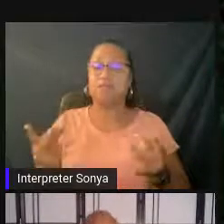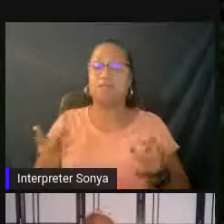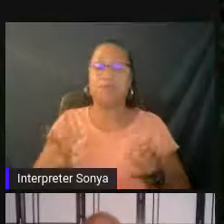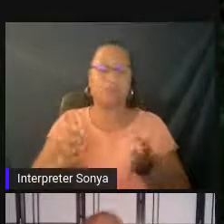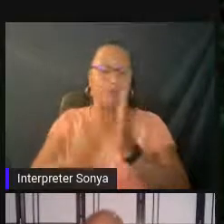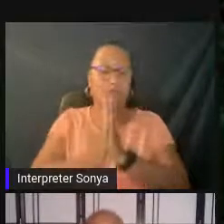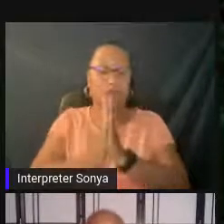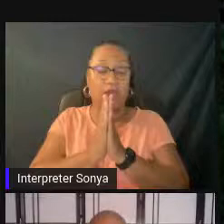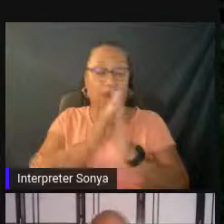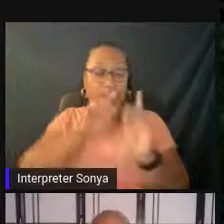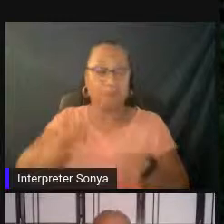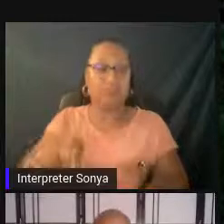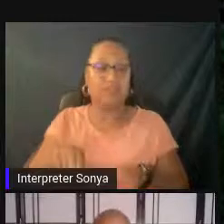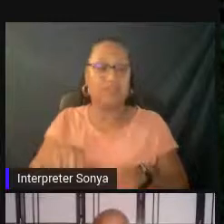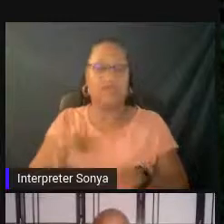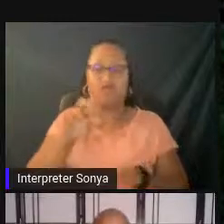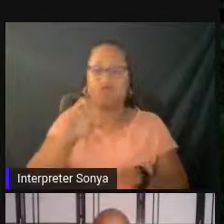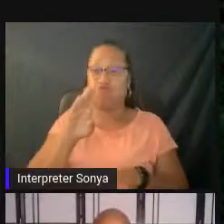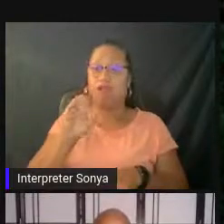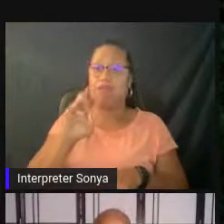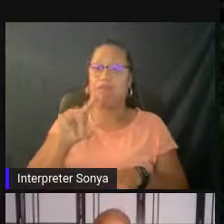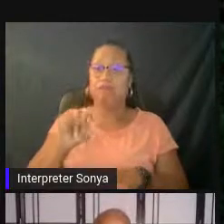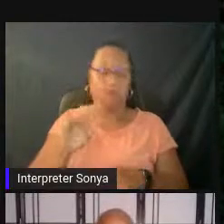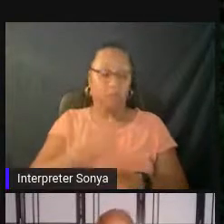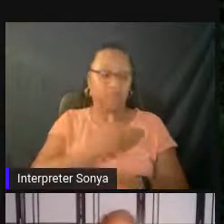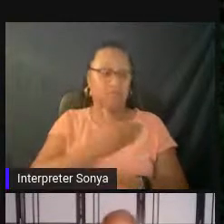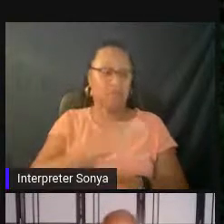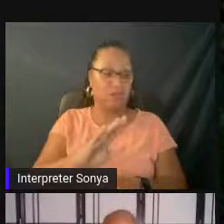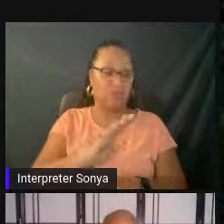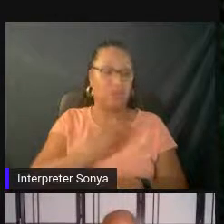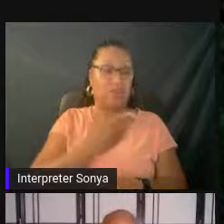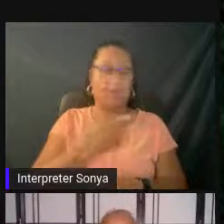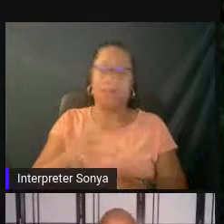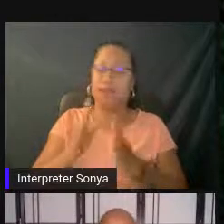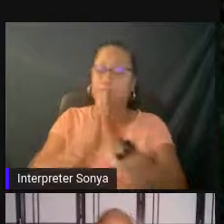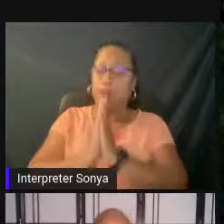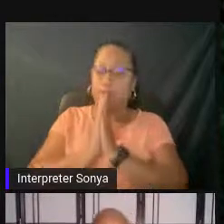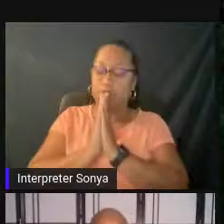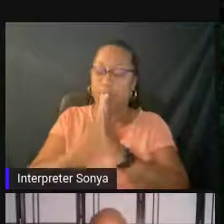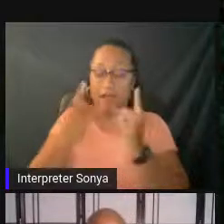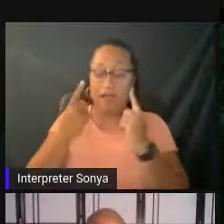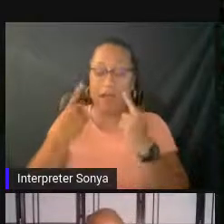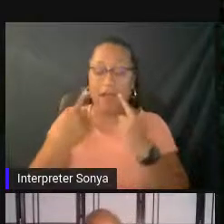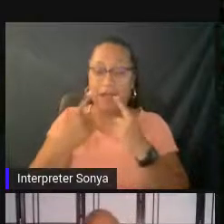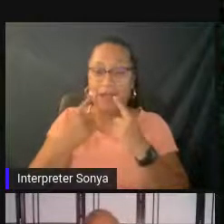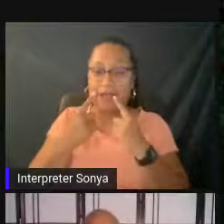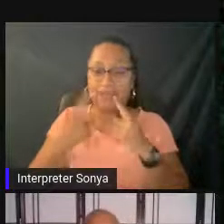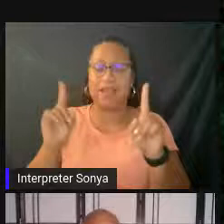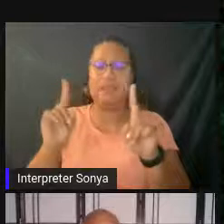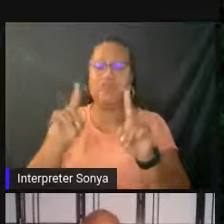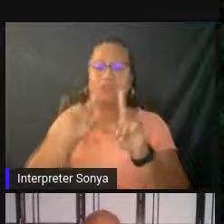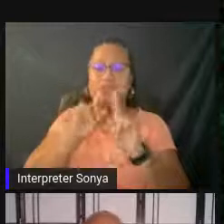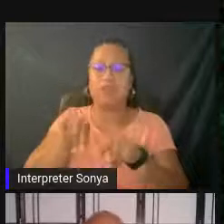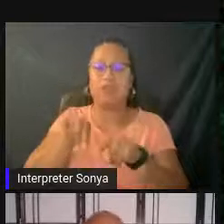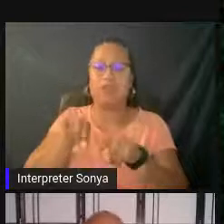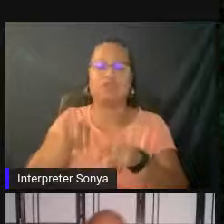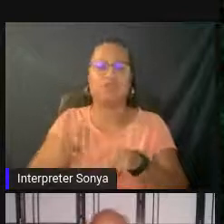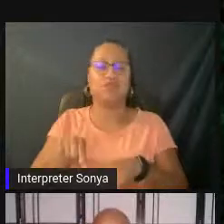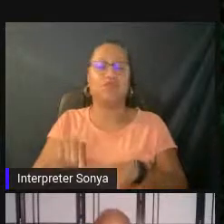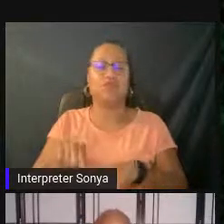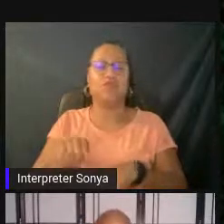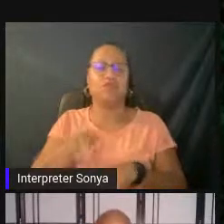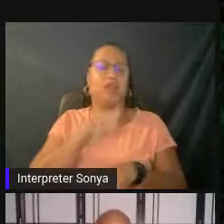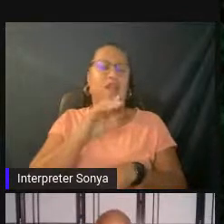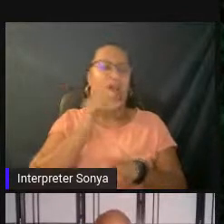music, prayer answered. All the way through Marianne's invocation and spiritual practice, prayer answered.